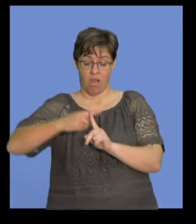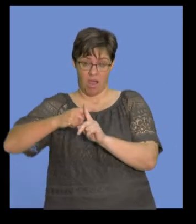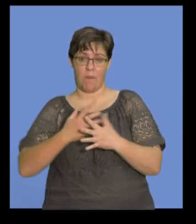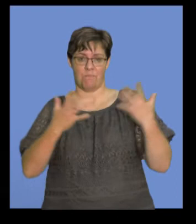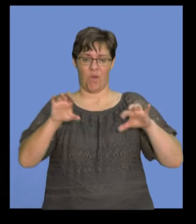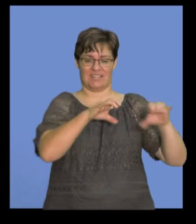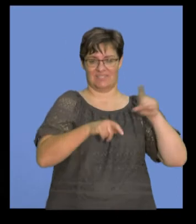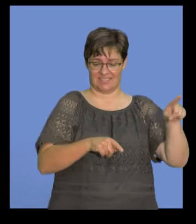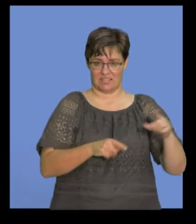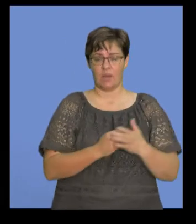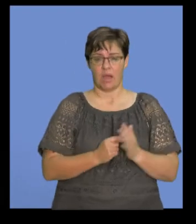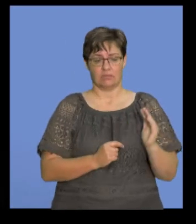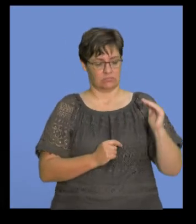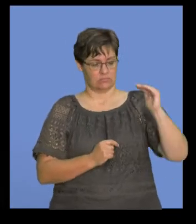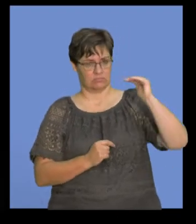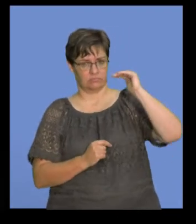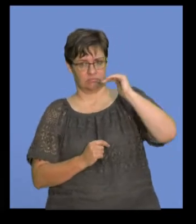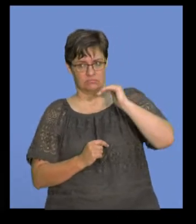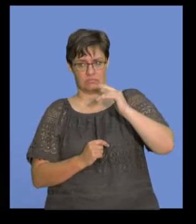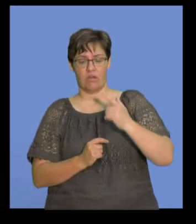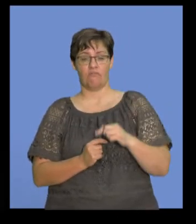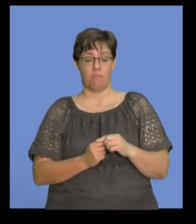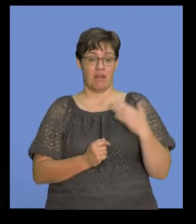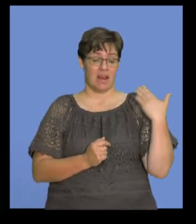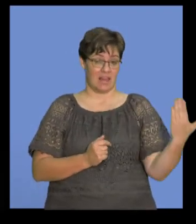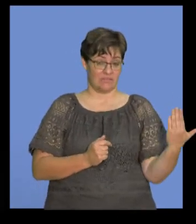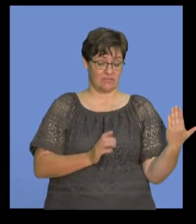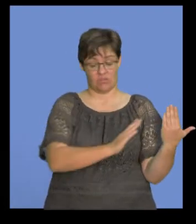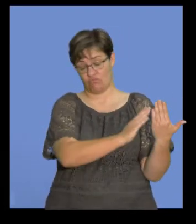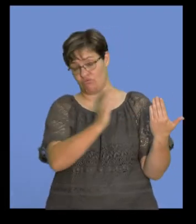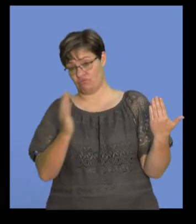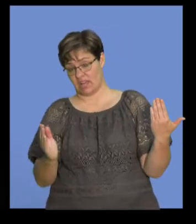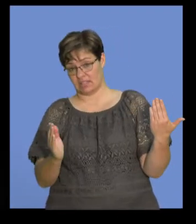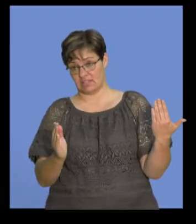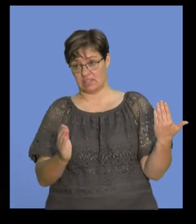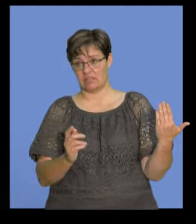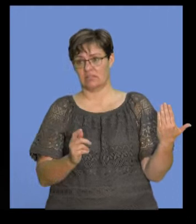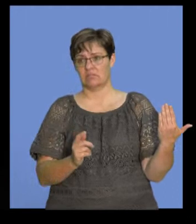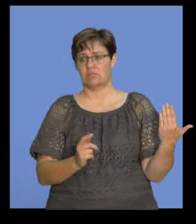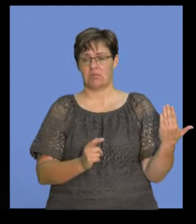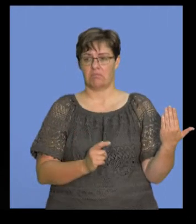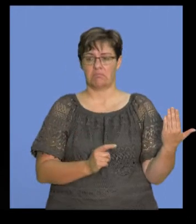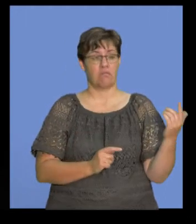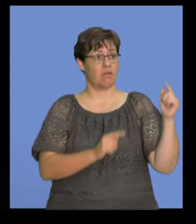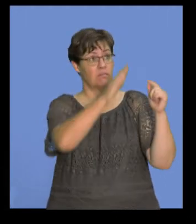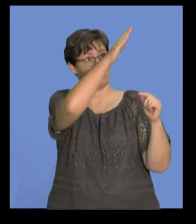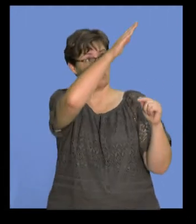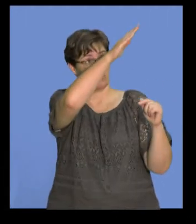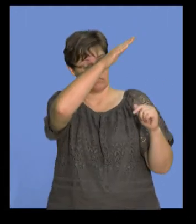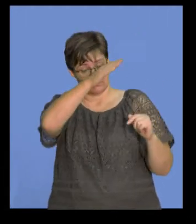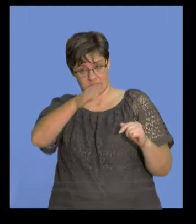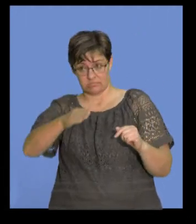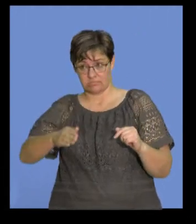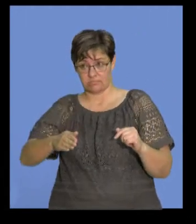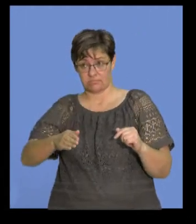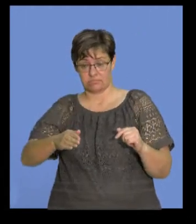linear relationship. However, graphs that slope down from the left to the right, so if we had a